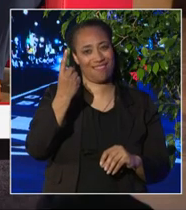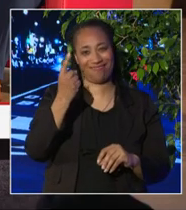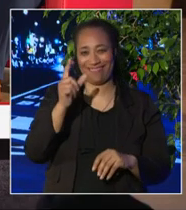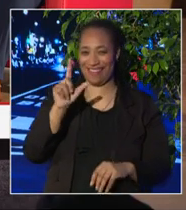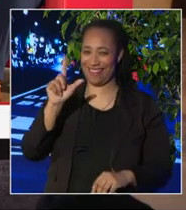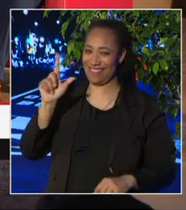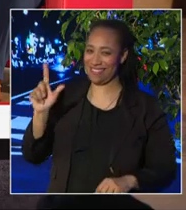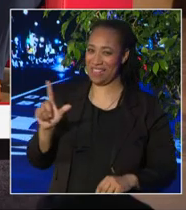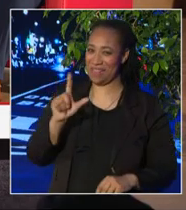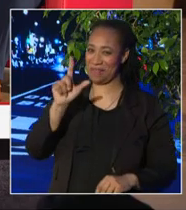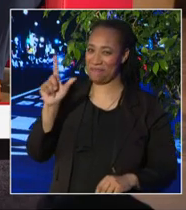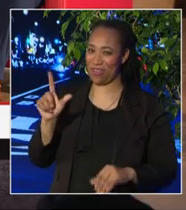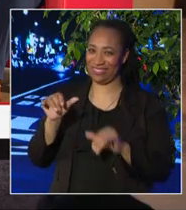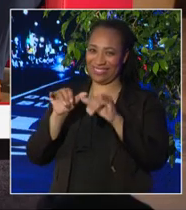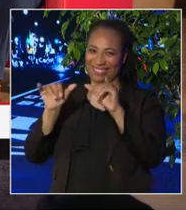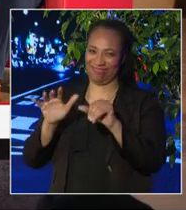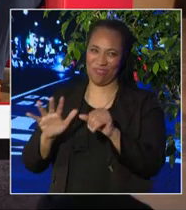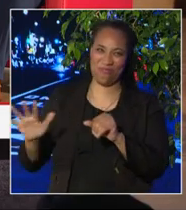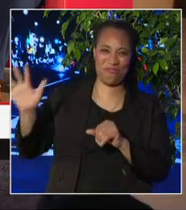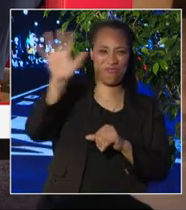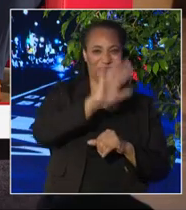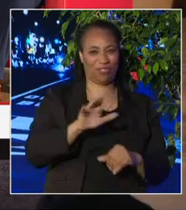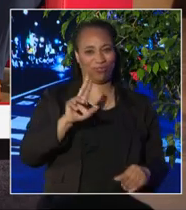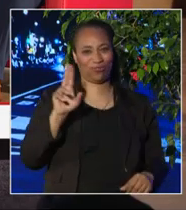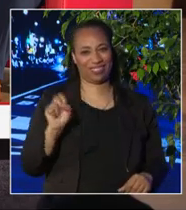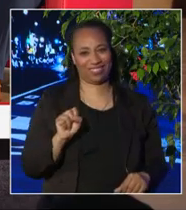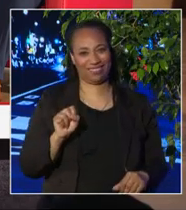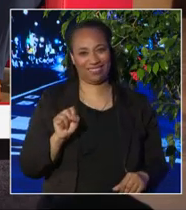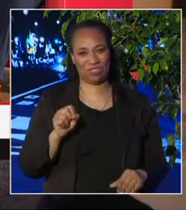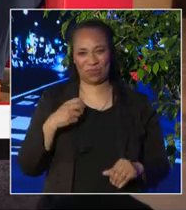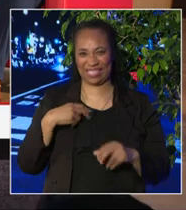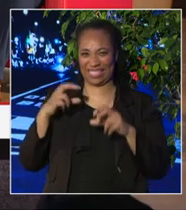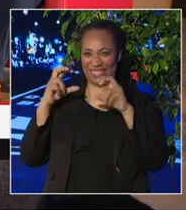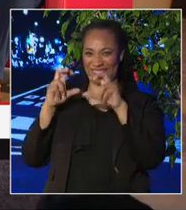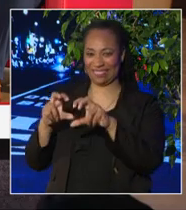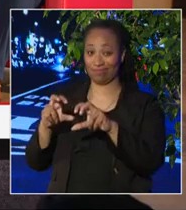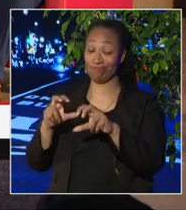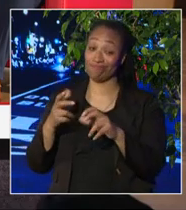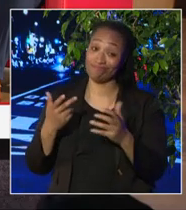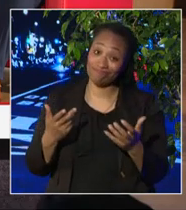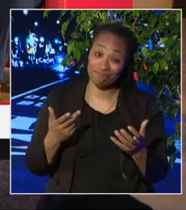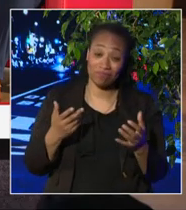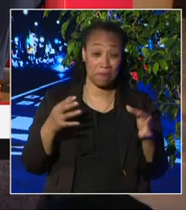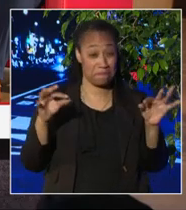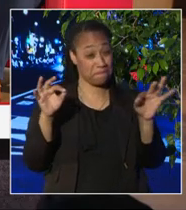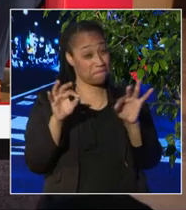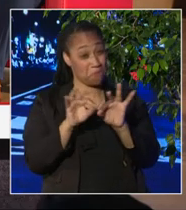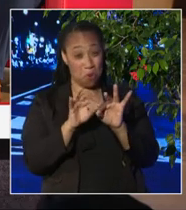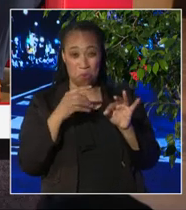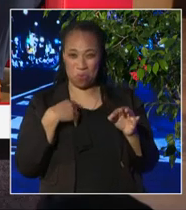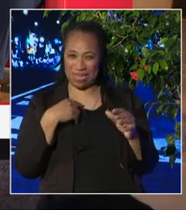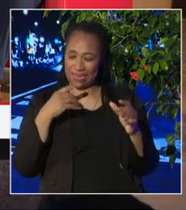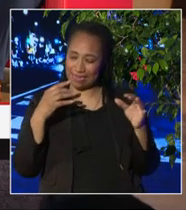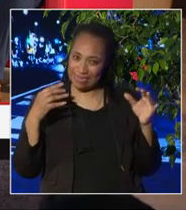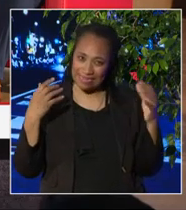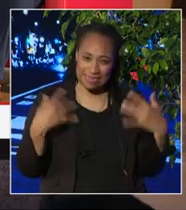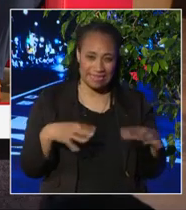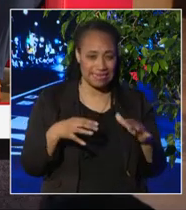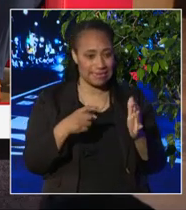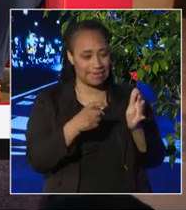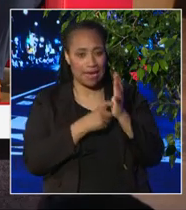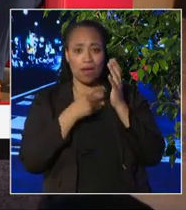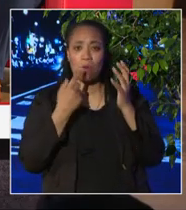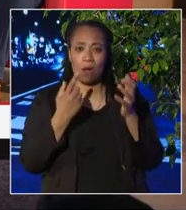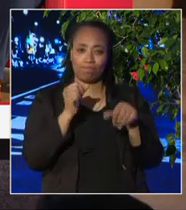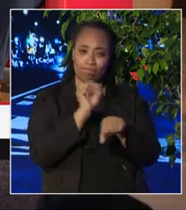that's why it's important that we do whatever it takes to make sure our downtown is thriving and growing. Mayor Bowser,